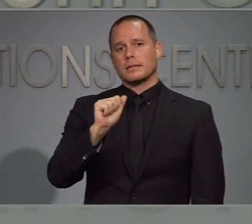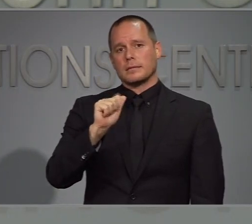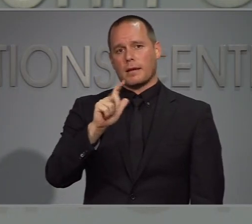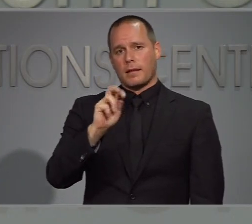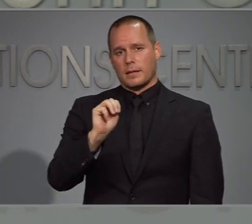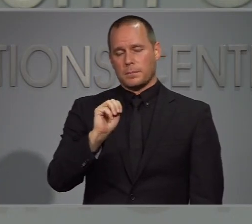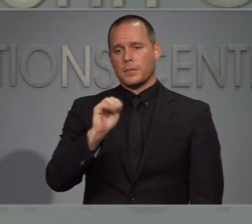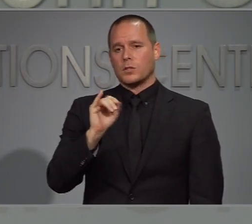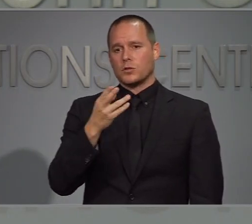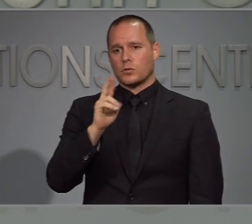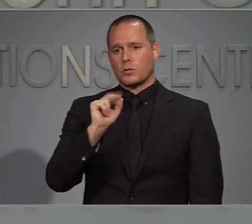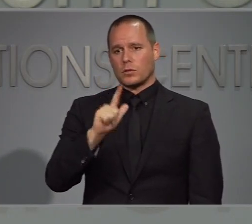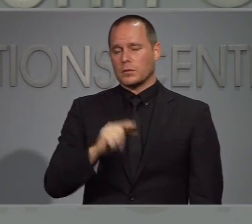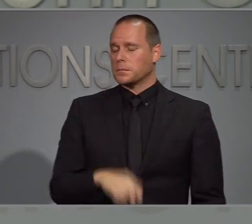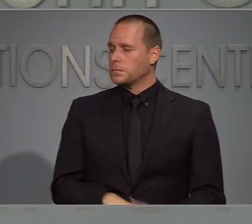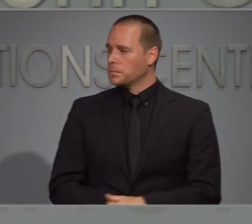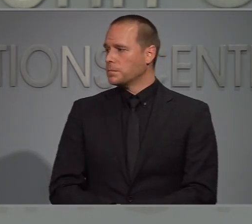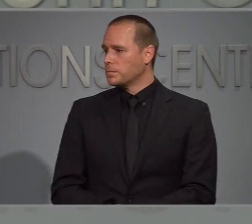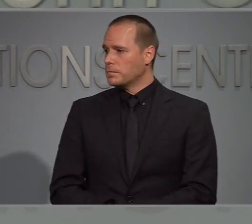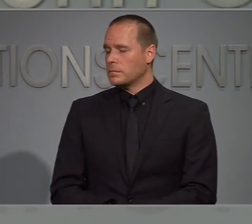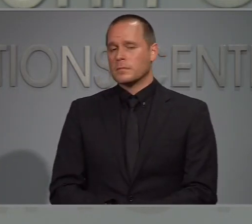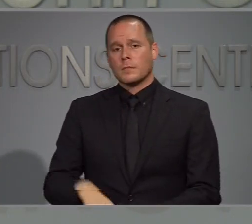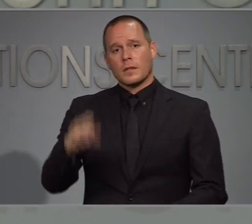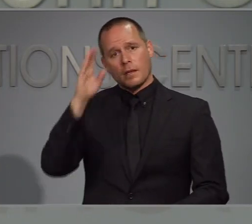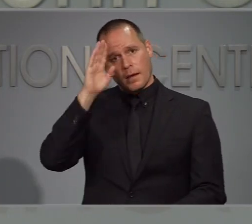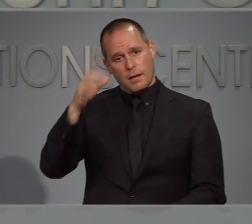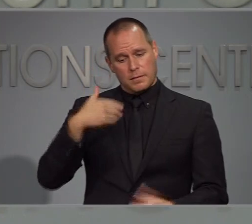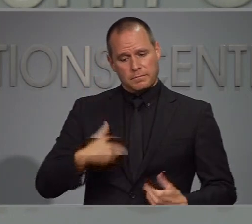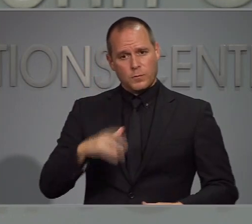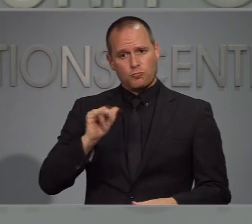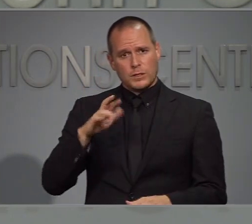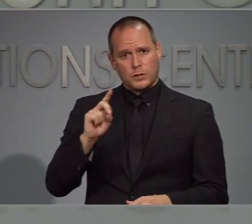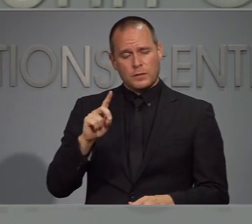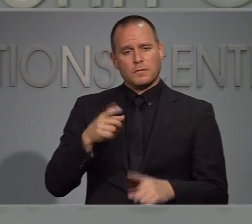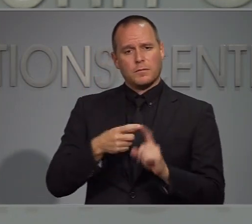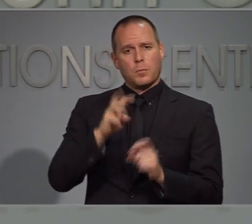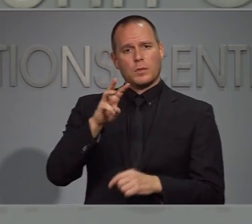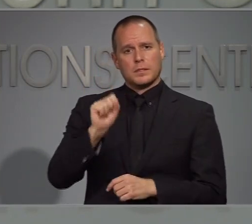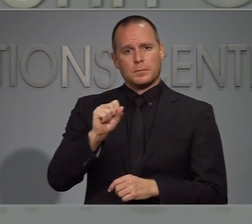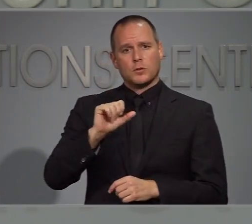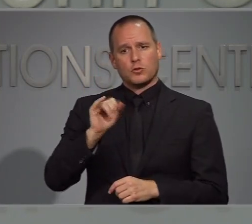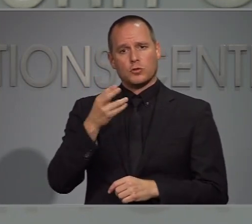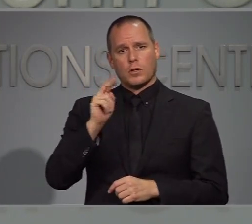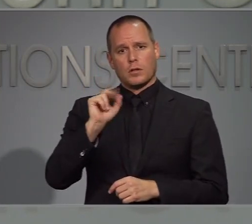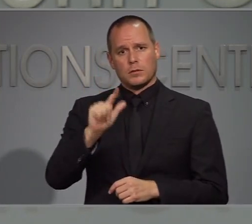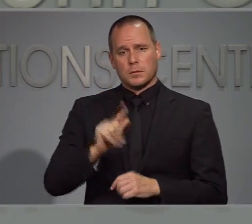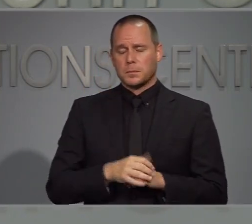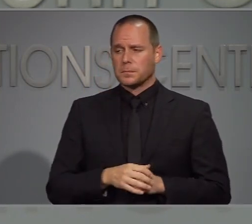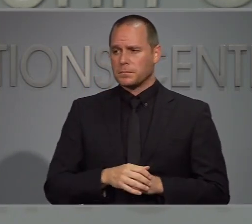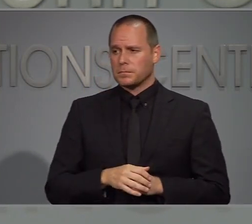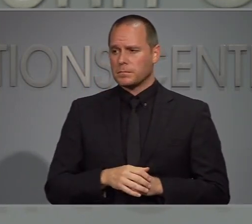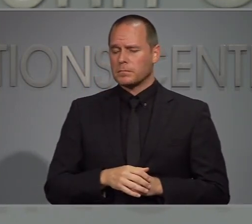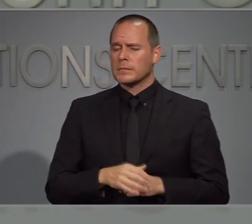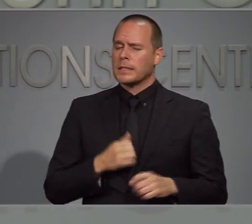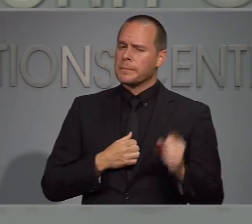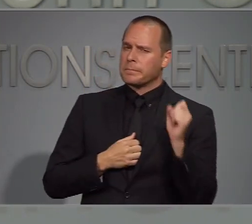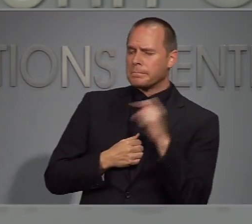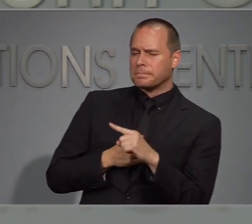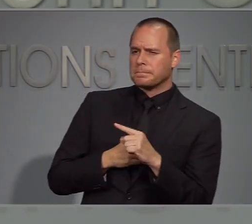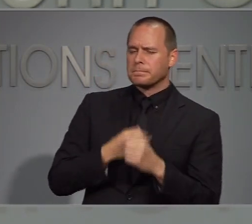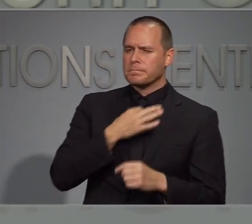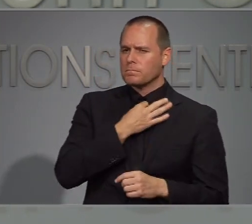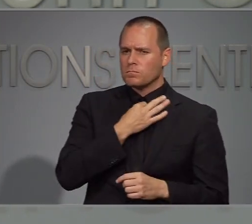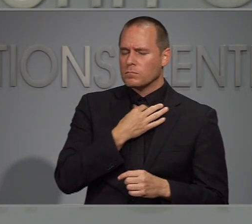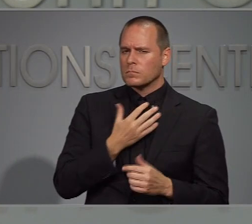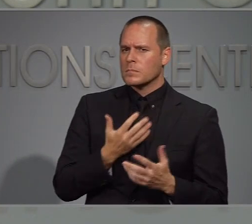Yes, Governor, this is Richard Craver with the Winston-Salem Journal. The reason I'm asking you in this setting is that given what's